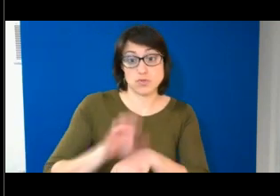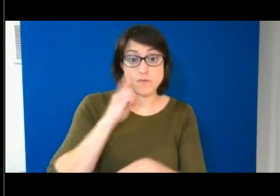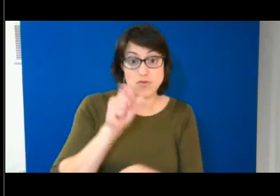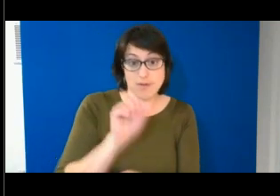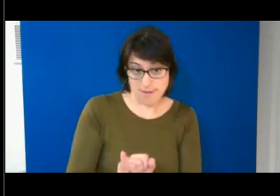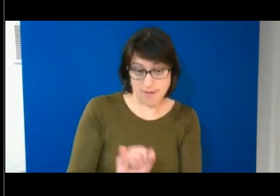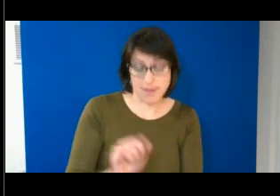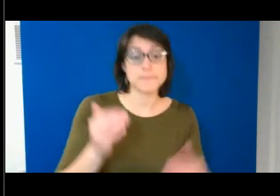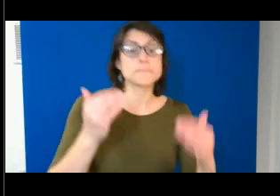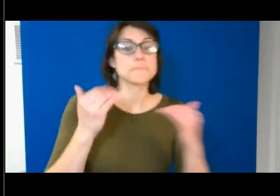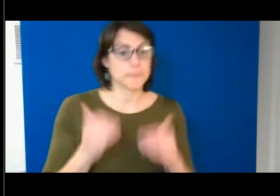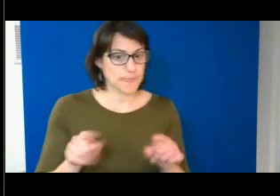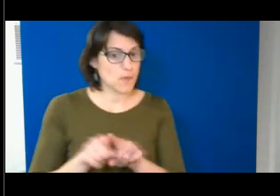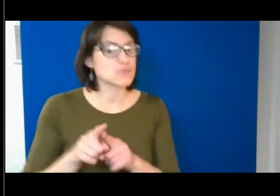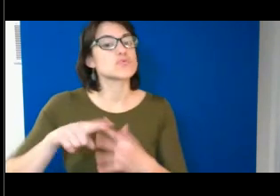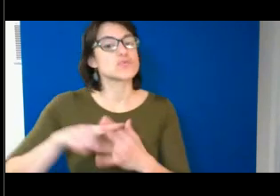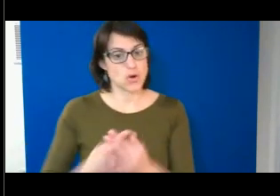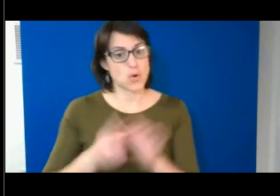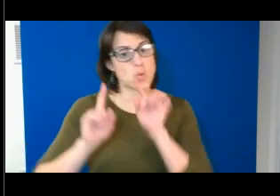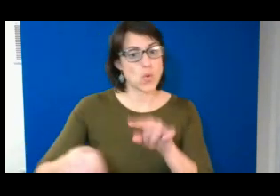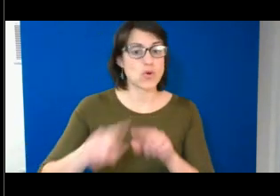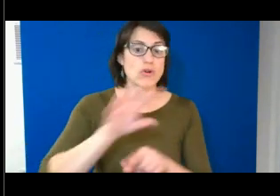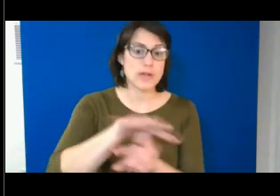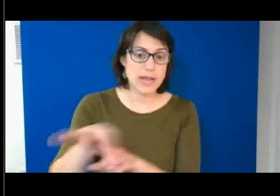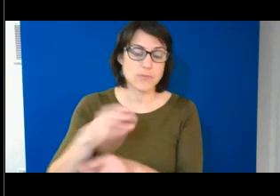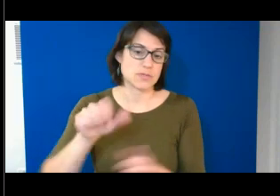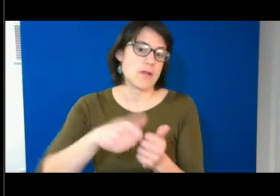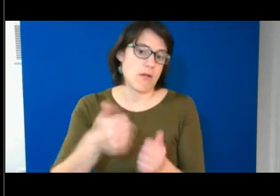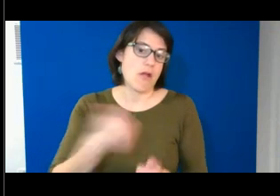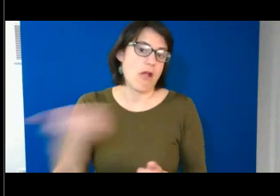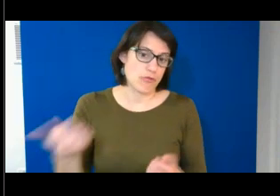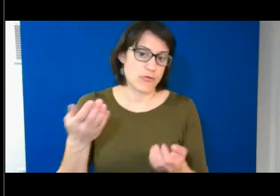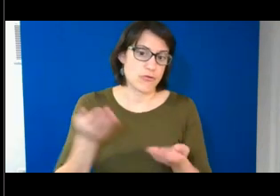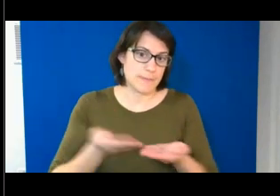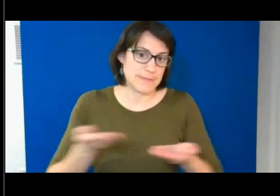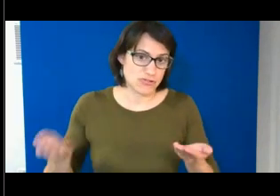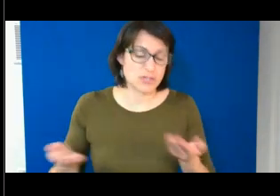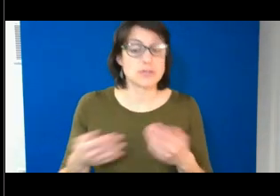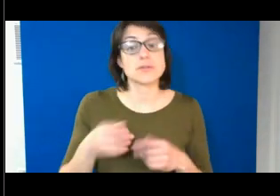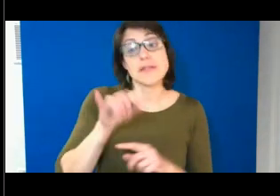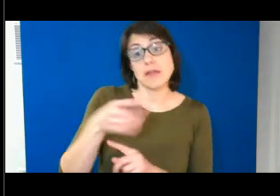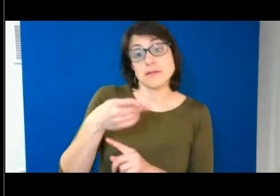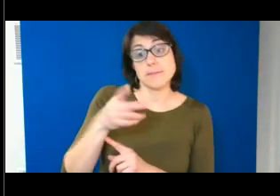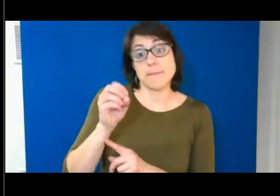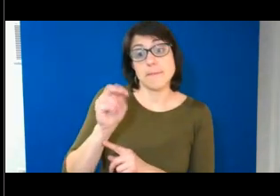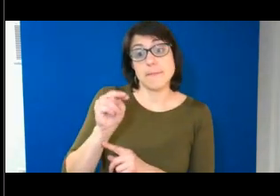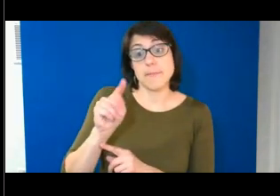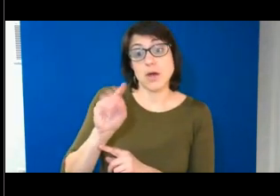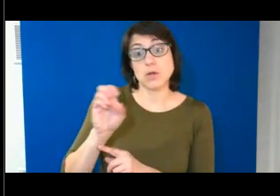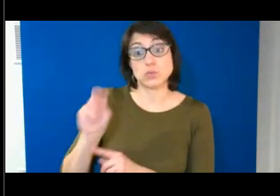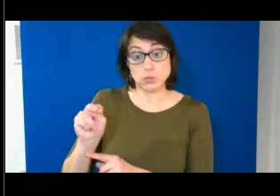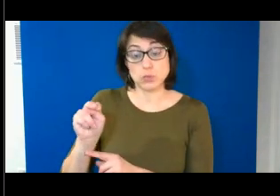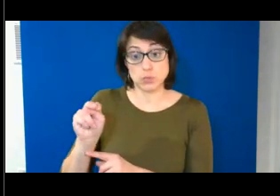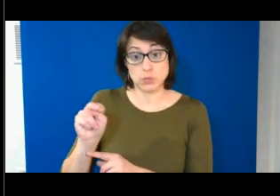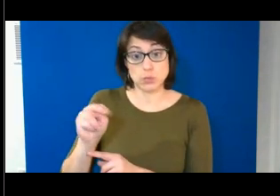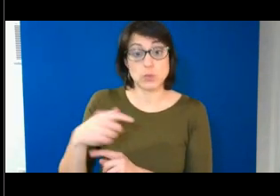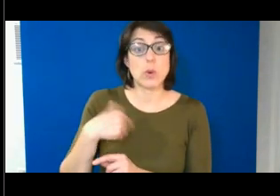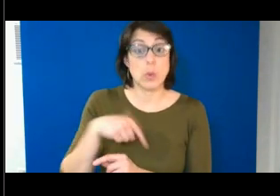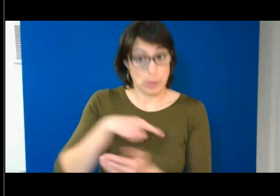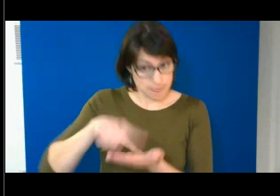cameras and other materials. And this is the pontoon that we are looking into that can be, can have a